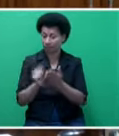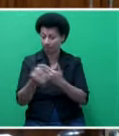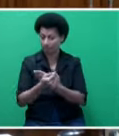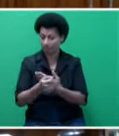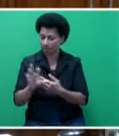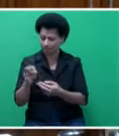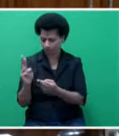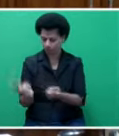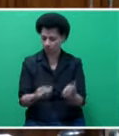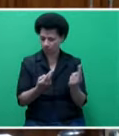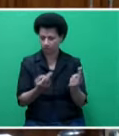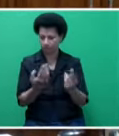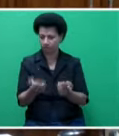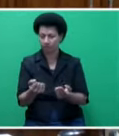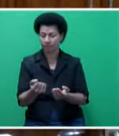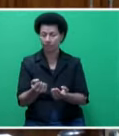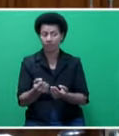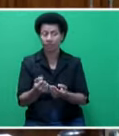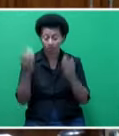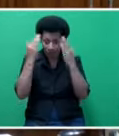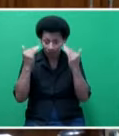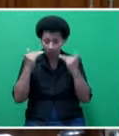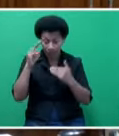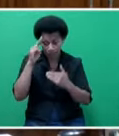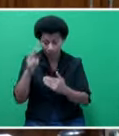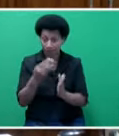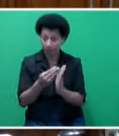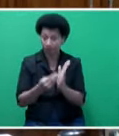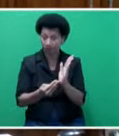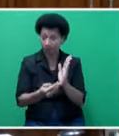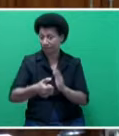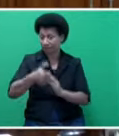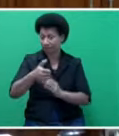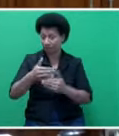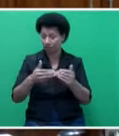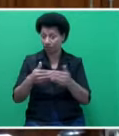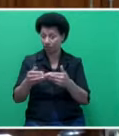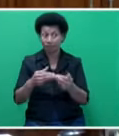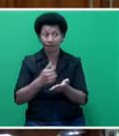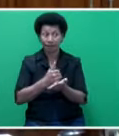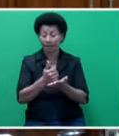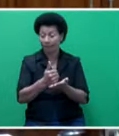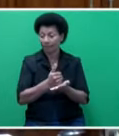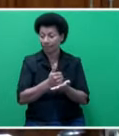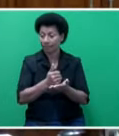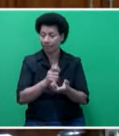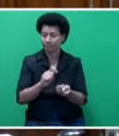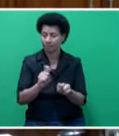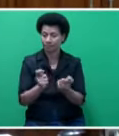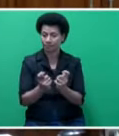recommendations. So essentially, Mr. Speaker, sir, the bill seeks to amend the Environment Management Act, which comes under the purview of the Minister